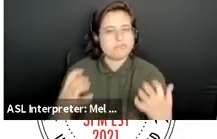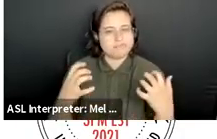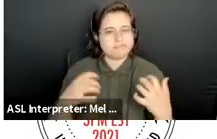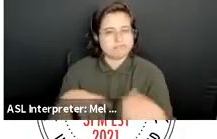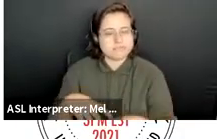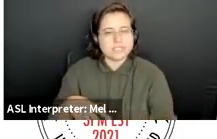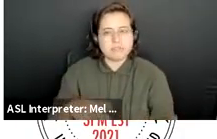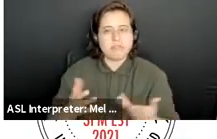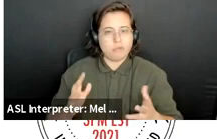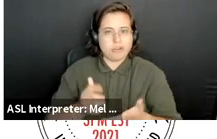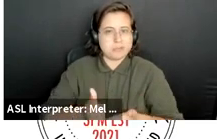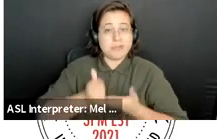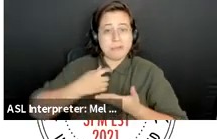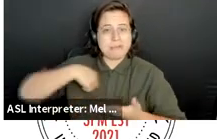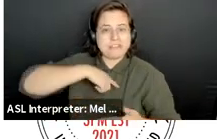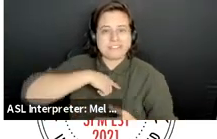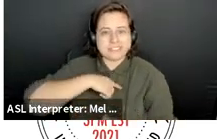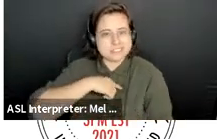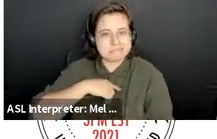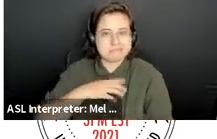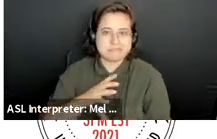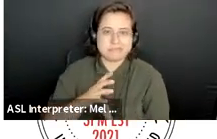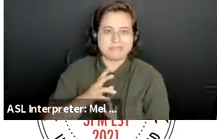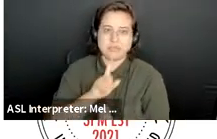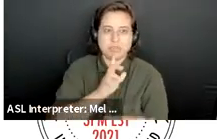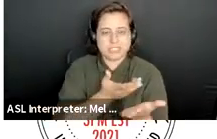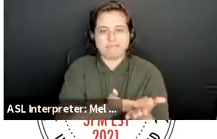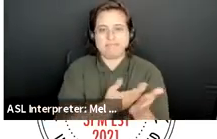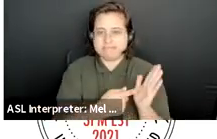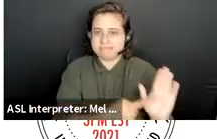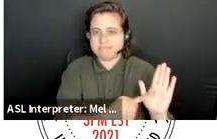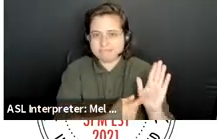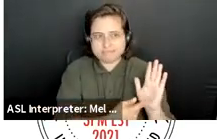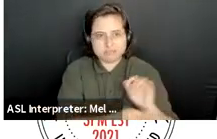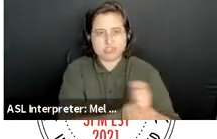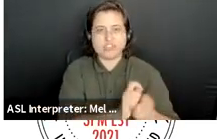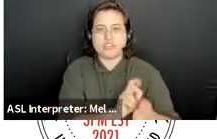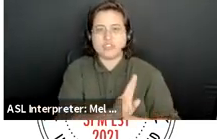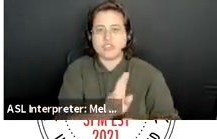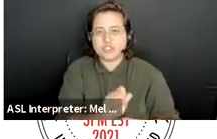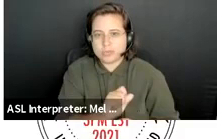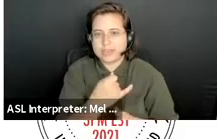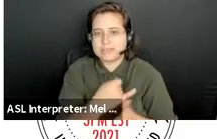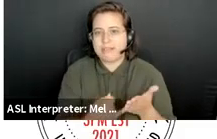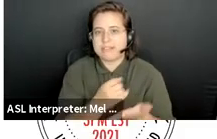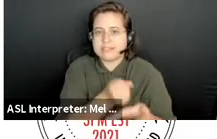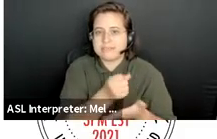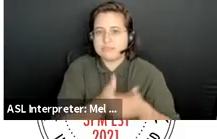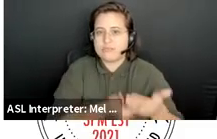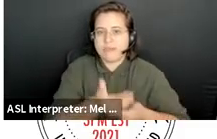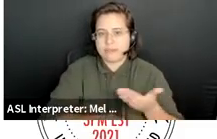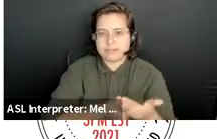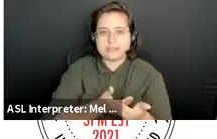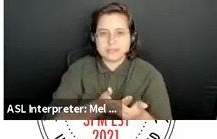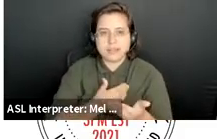webinar have actually been helping us all to make the case for changes in the U.S. artist visa process that will